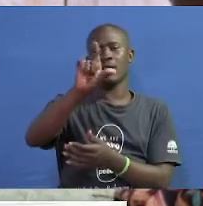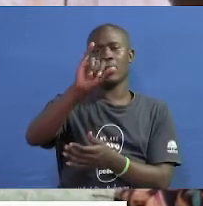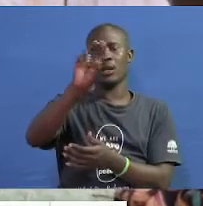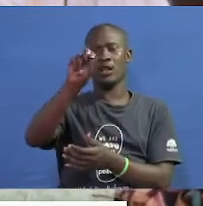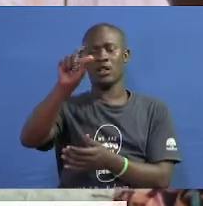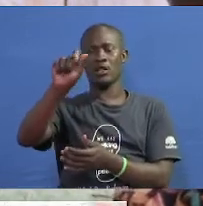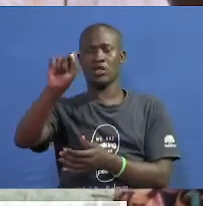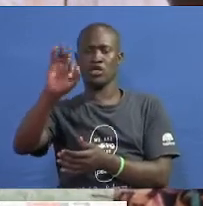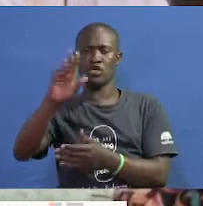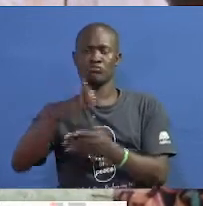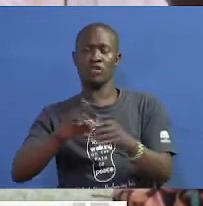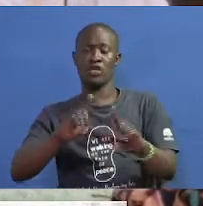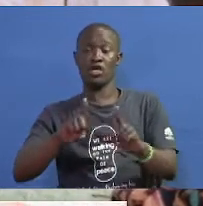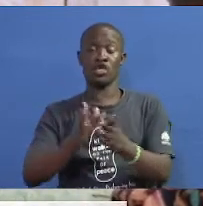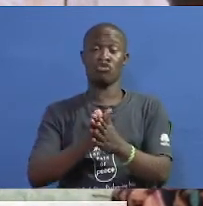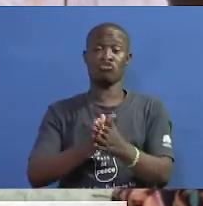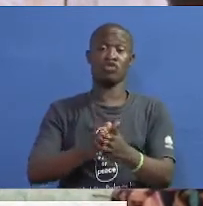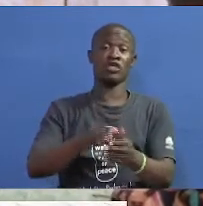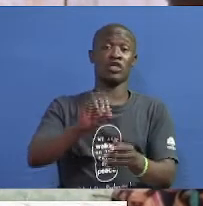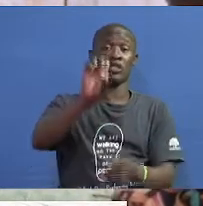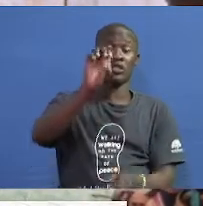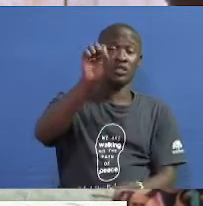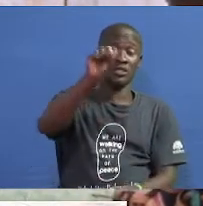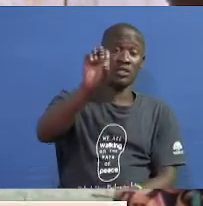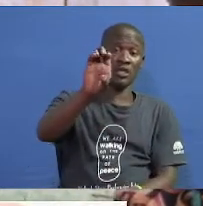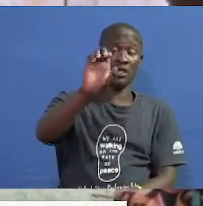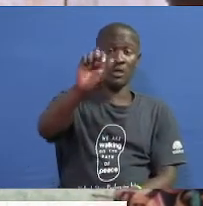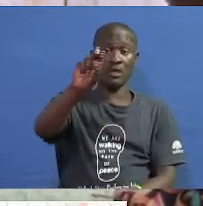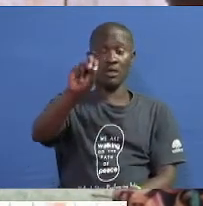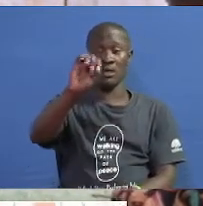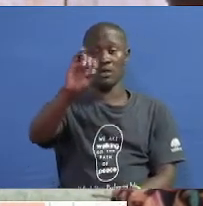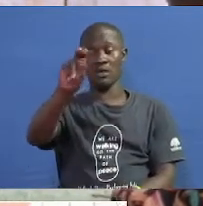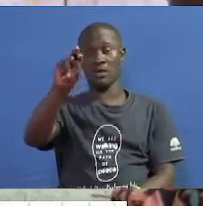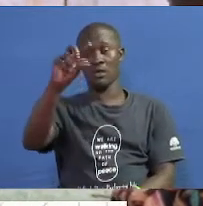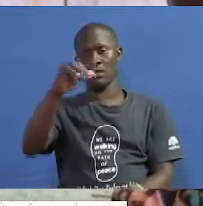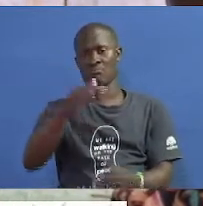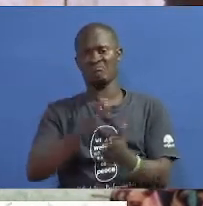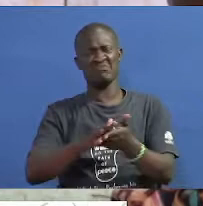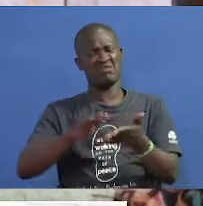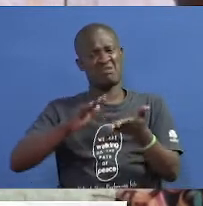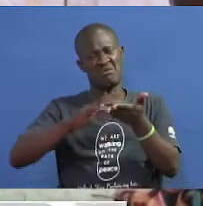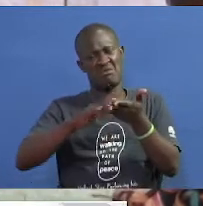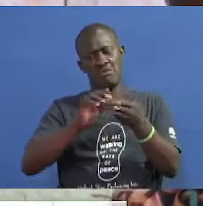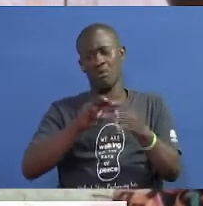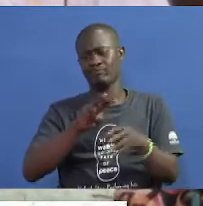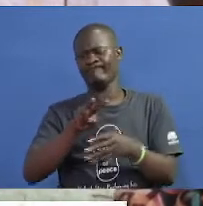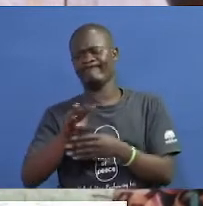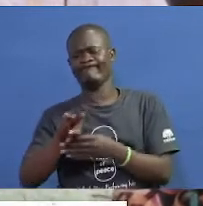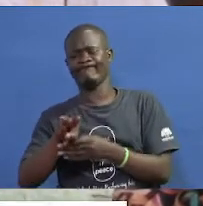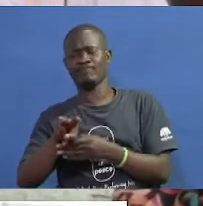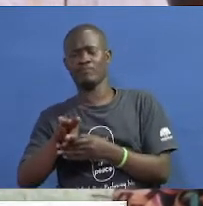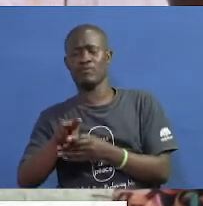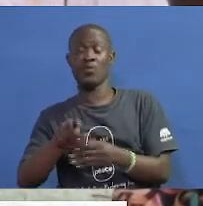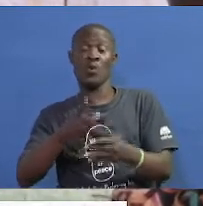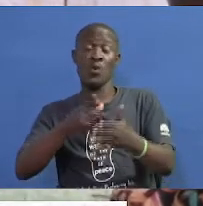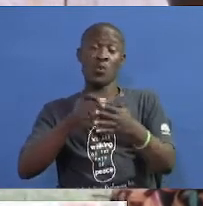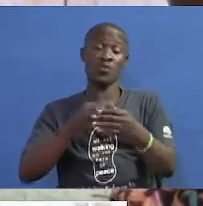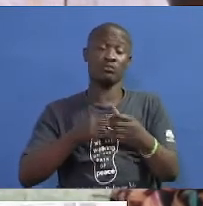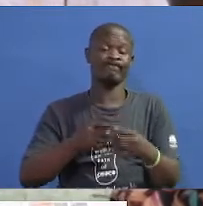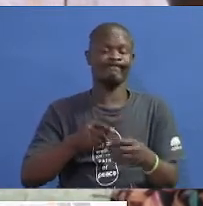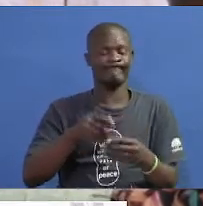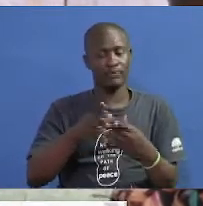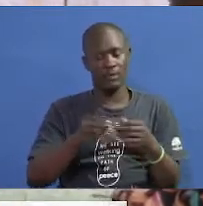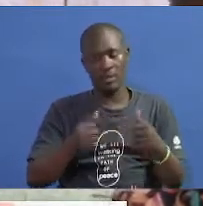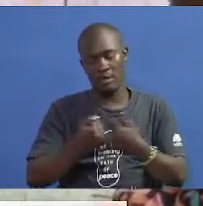themselves are doing the scanning and interpretation. And it's kind of like a quick look at what's going